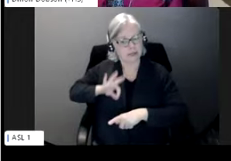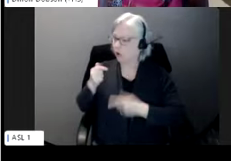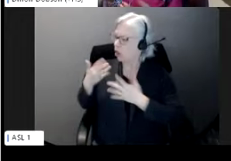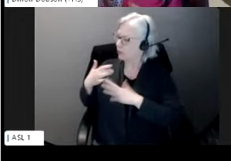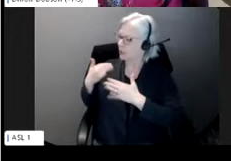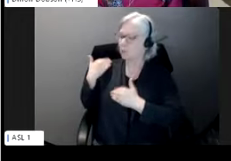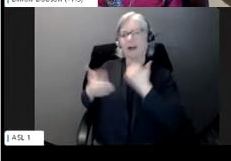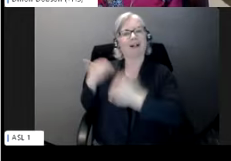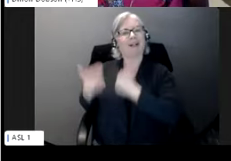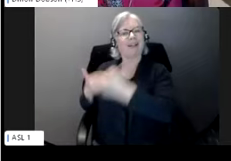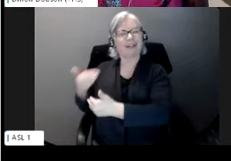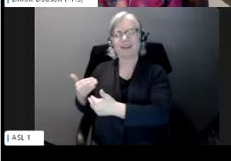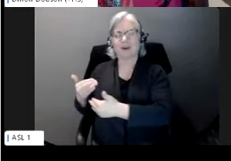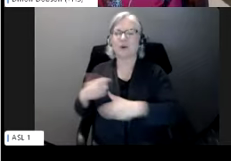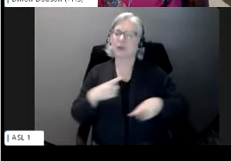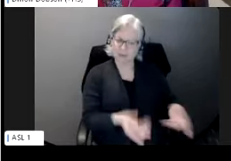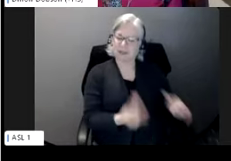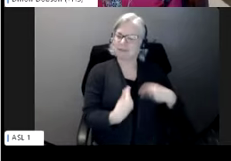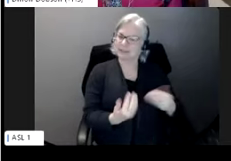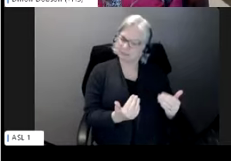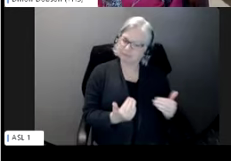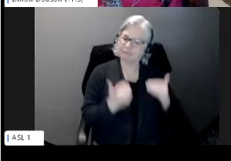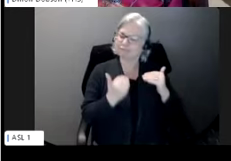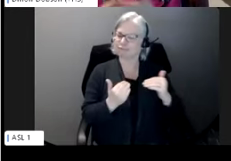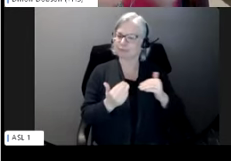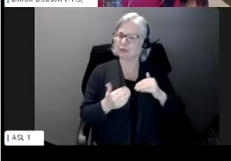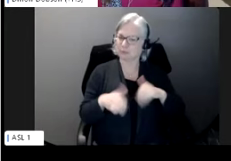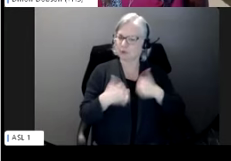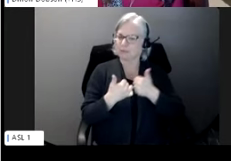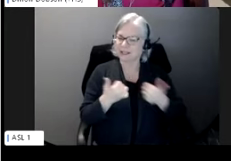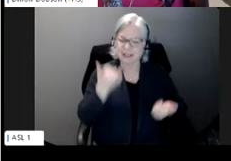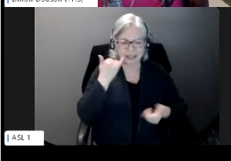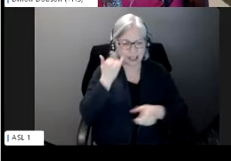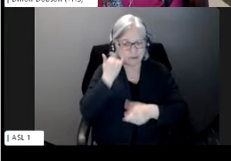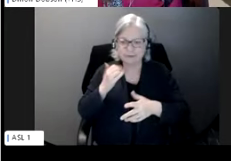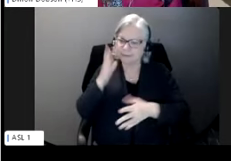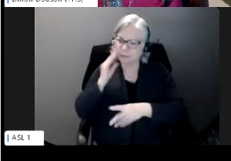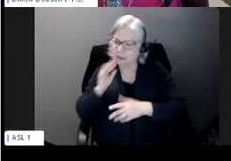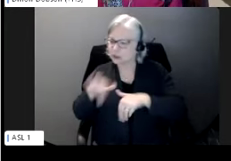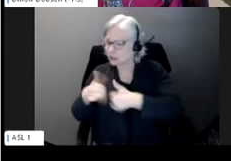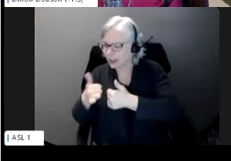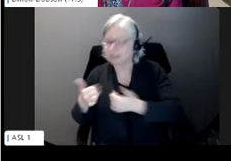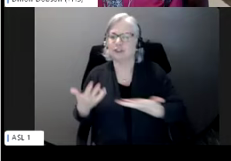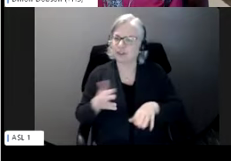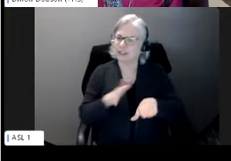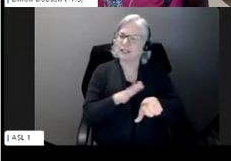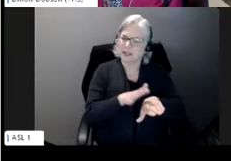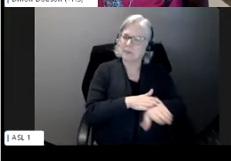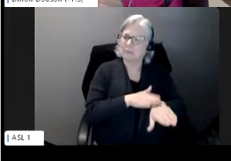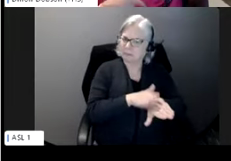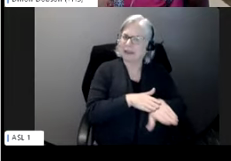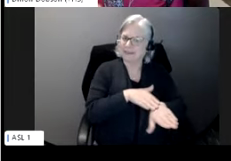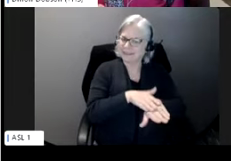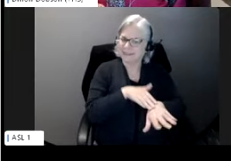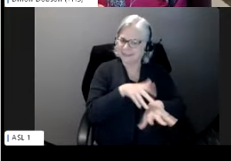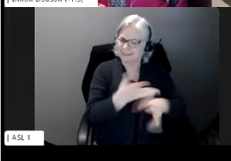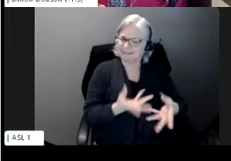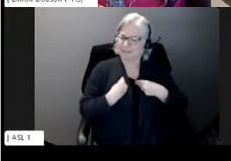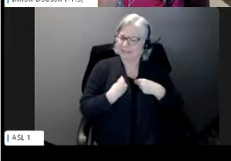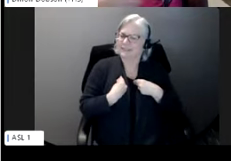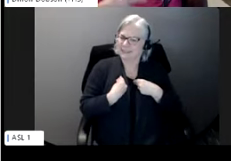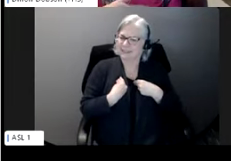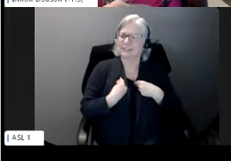create improvements in our baseline if things are more challenging. And for all of these reasons, we know that pet guardianship is increasing. There's actually